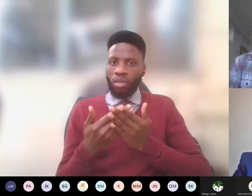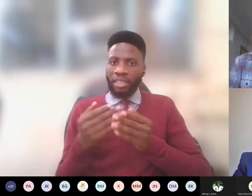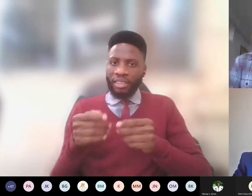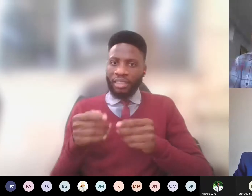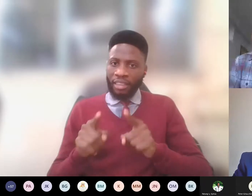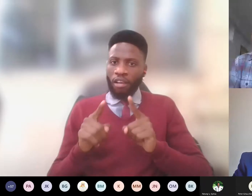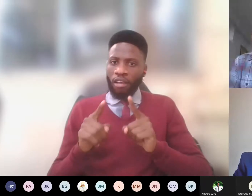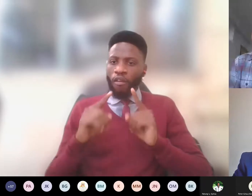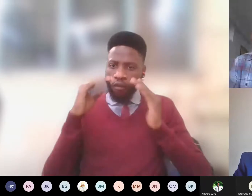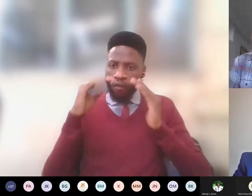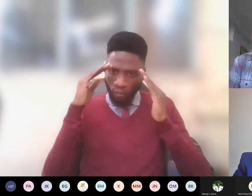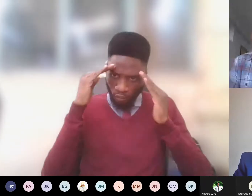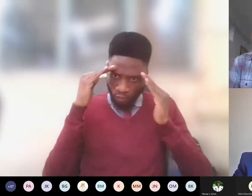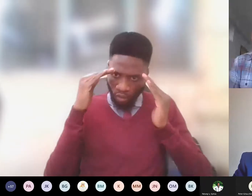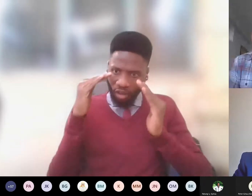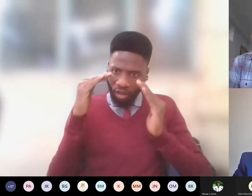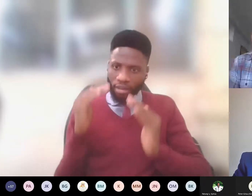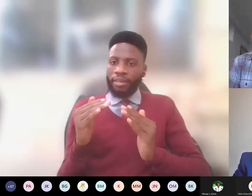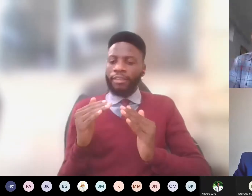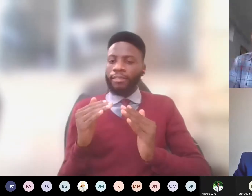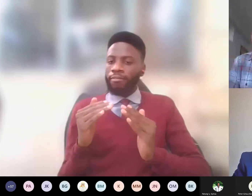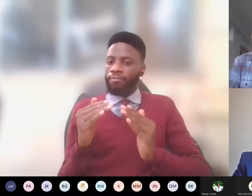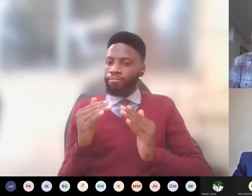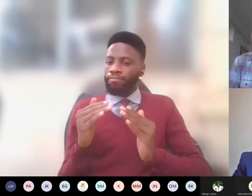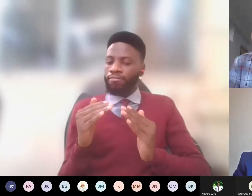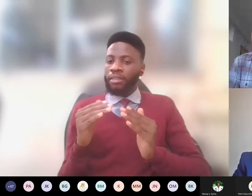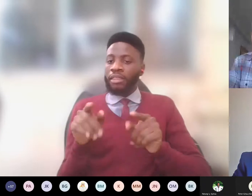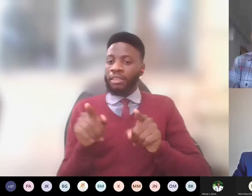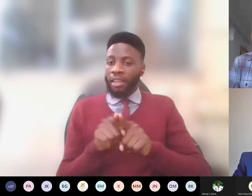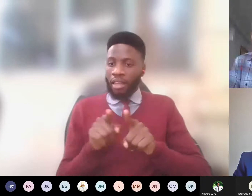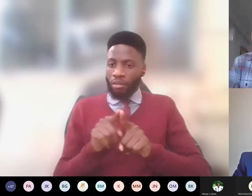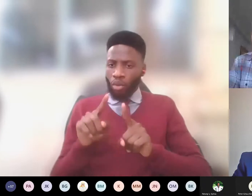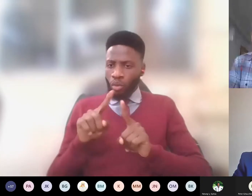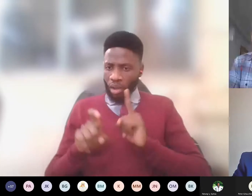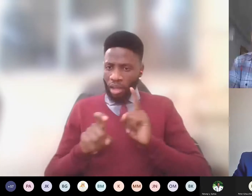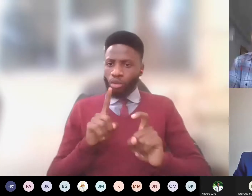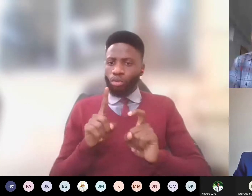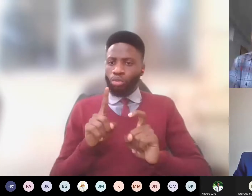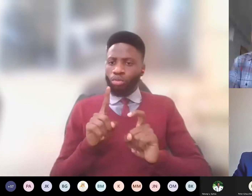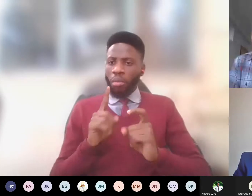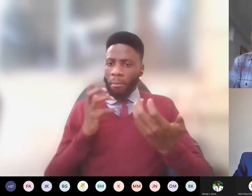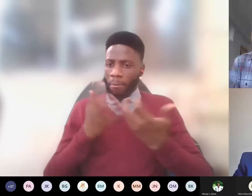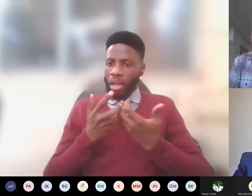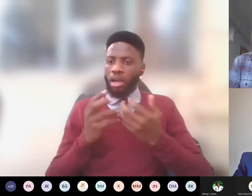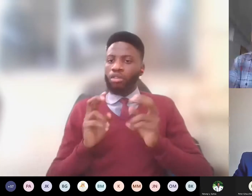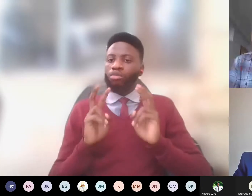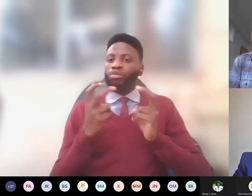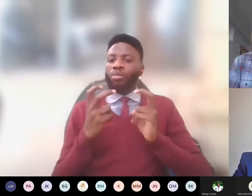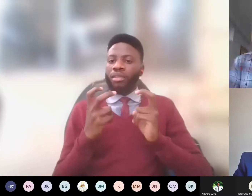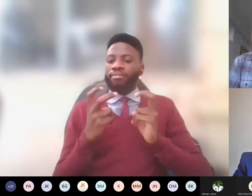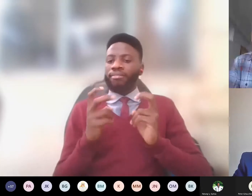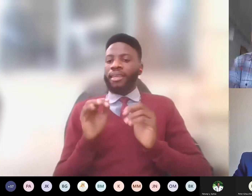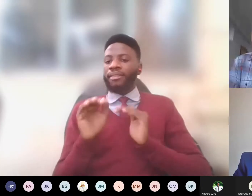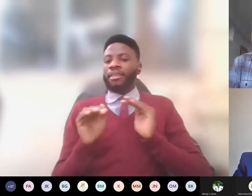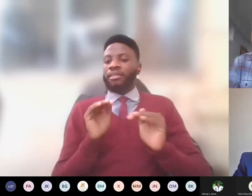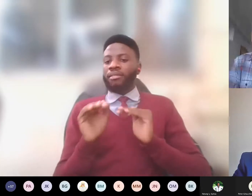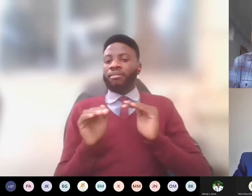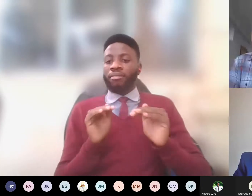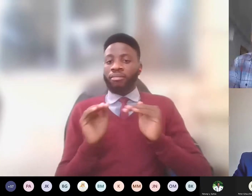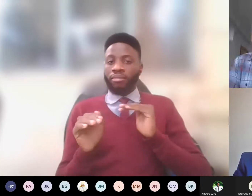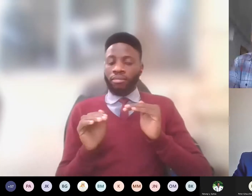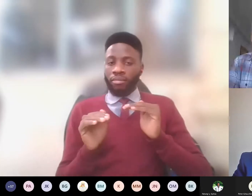future of work being, how it's going to be. So I want to ask